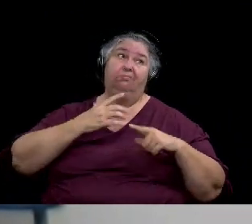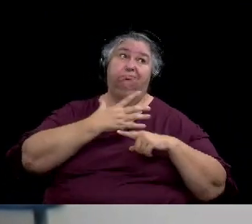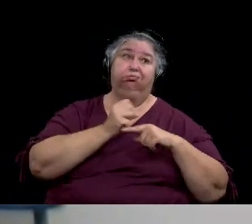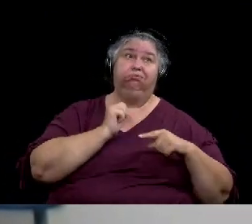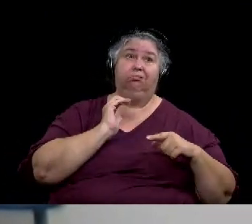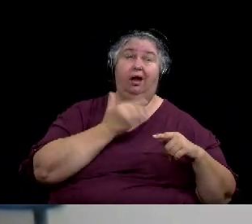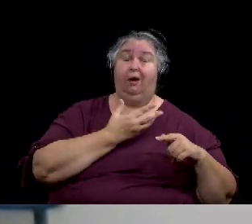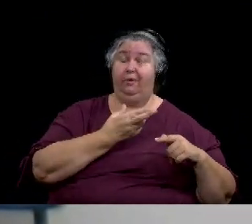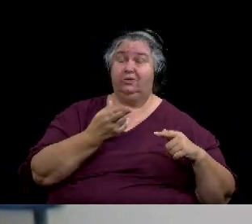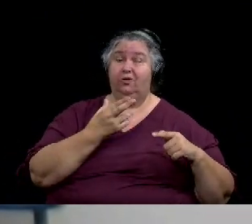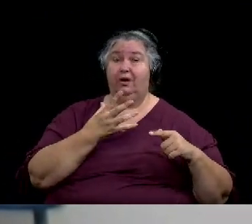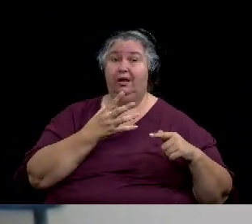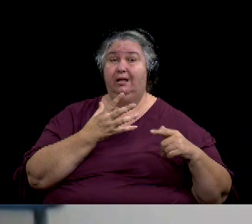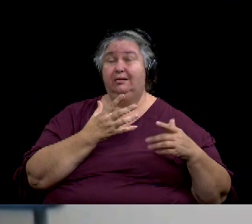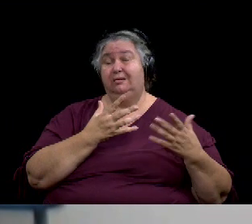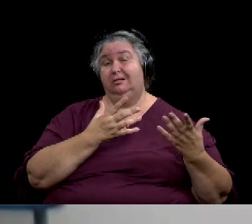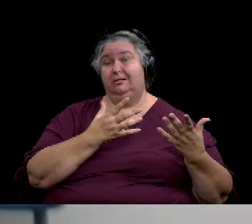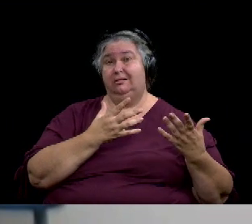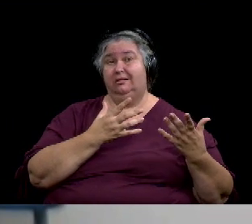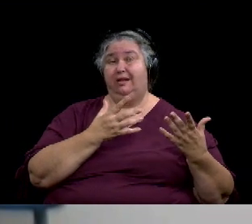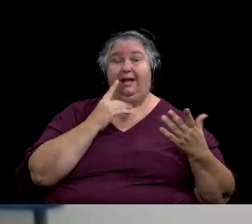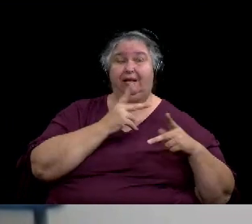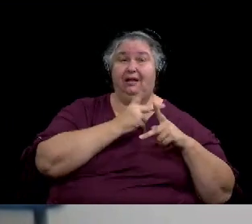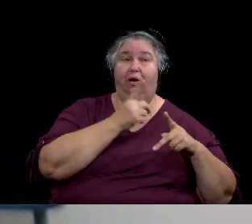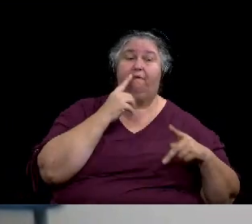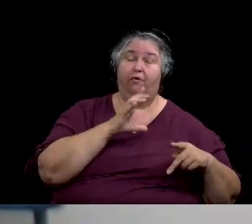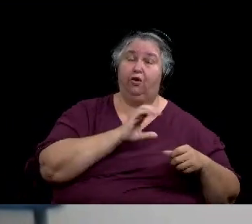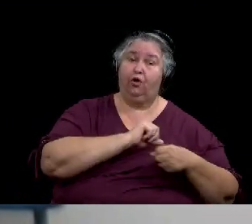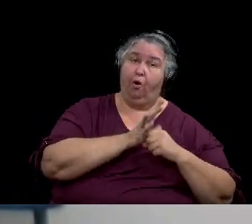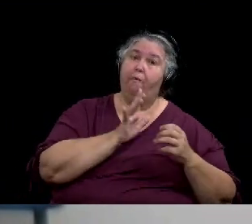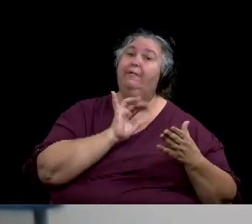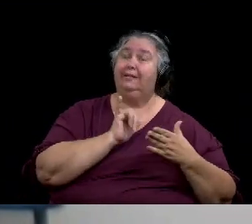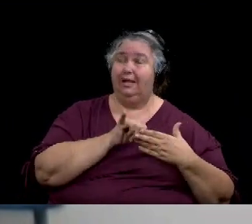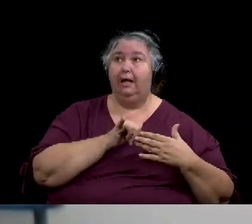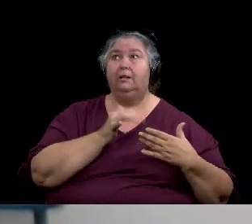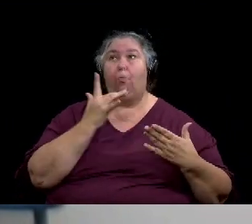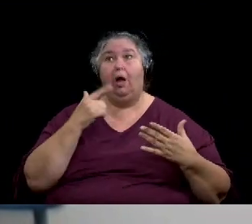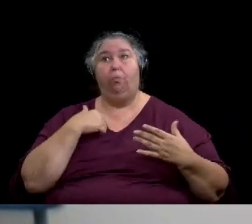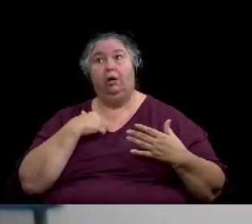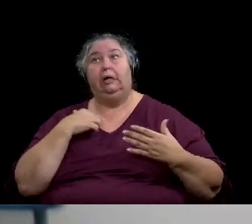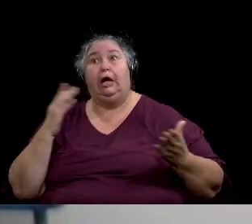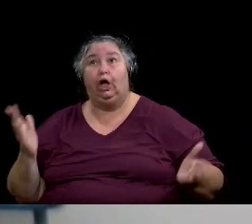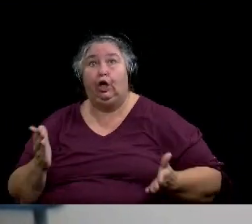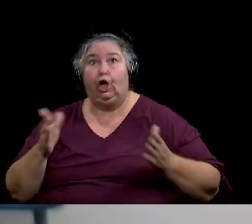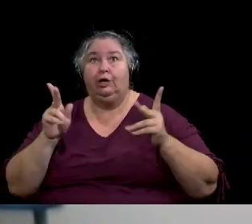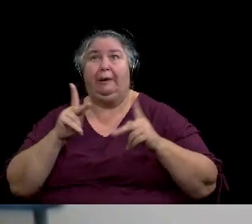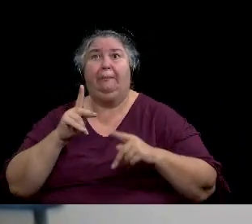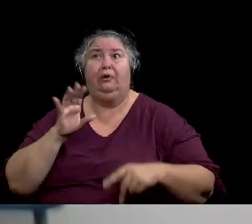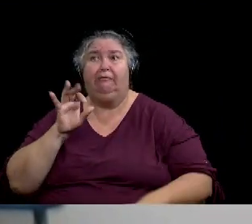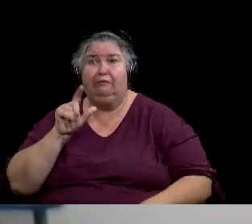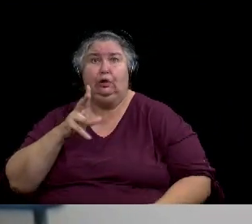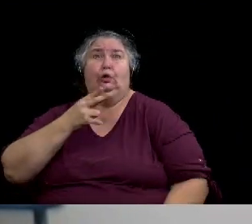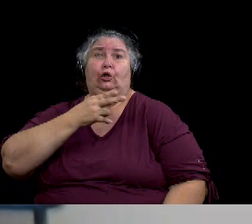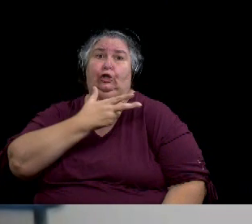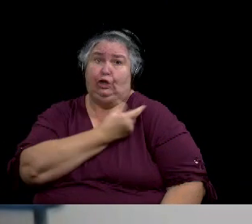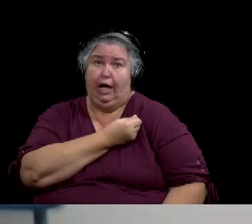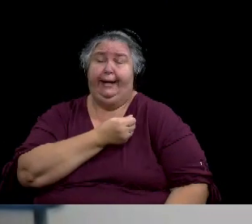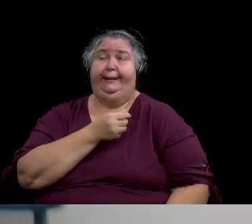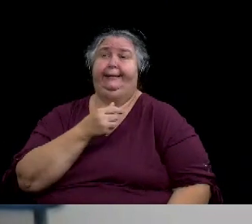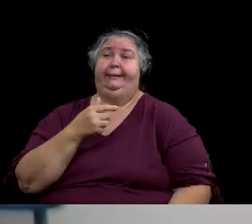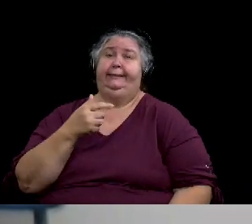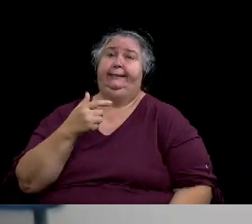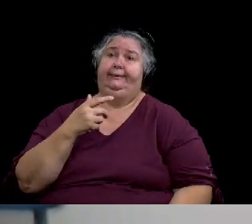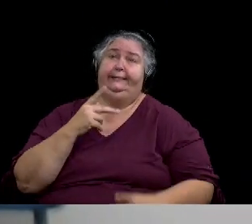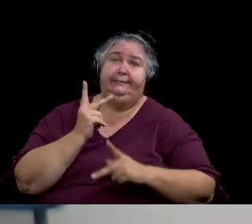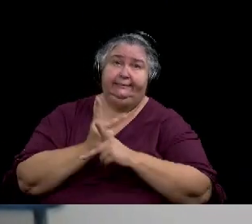take away from our capacity to care for COVID patients. So again, that's why we're strongly encouraging people to get flu shots and to take